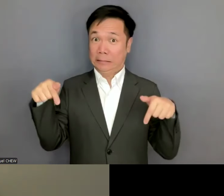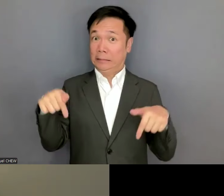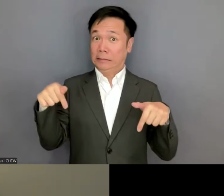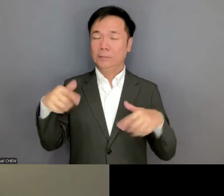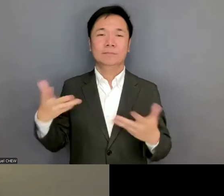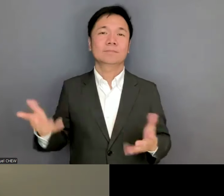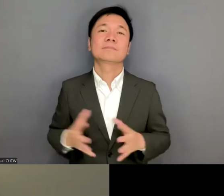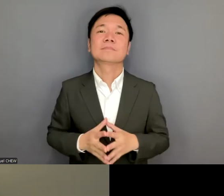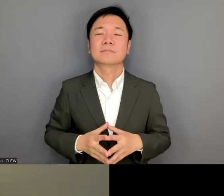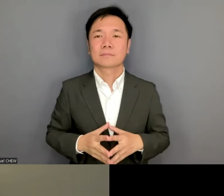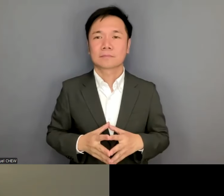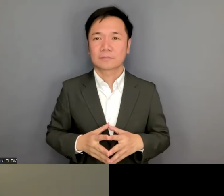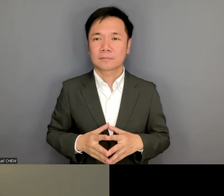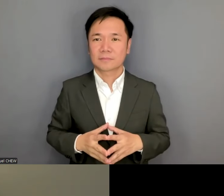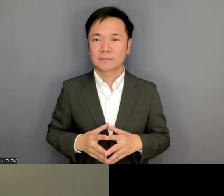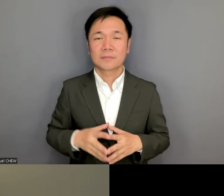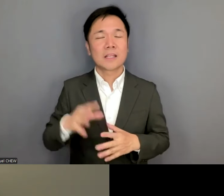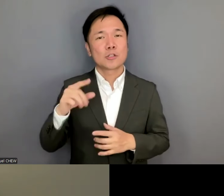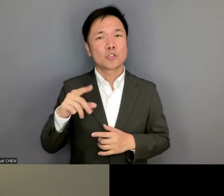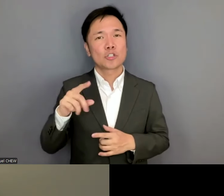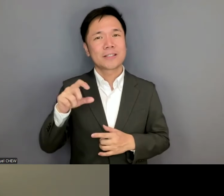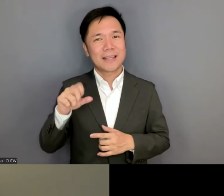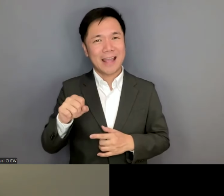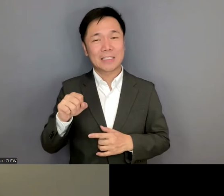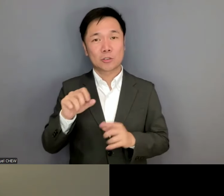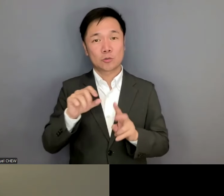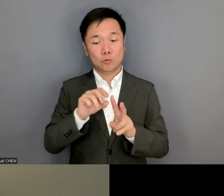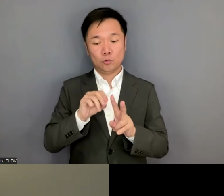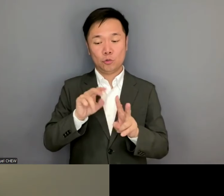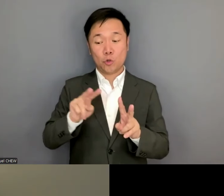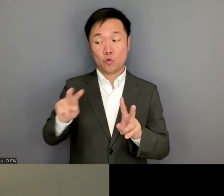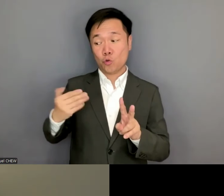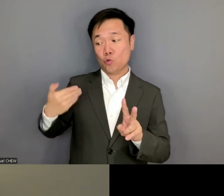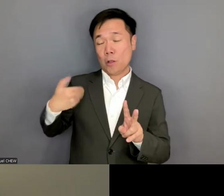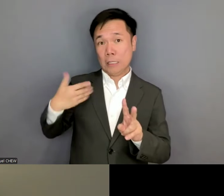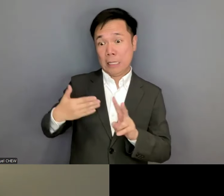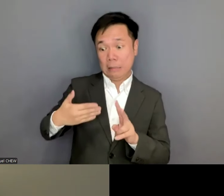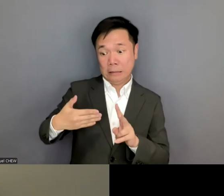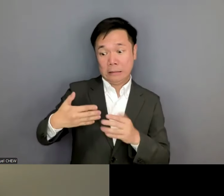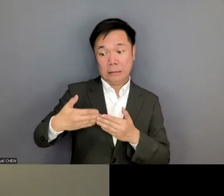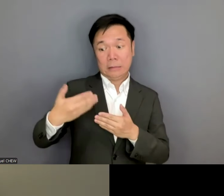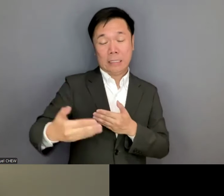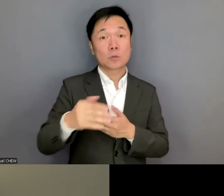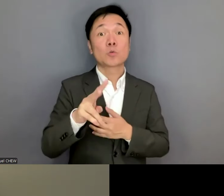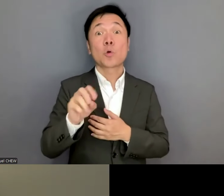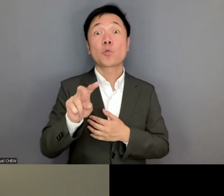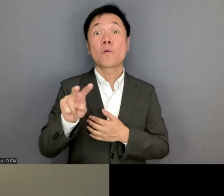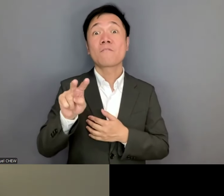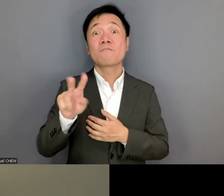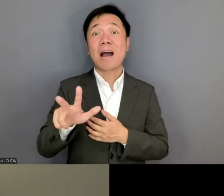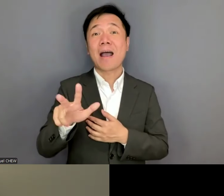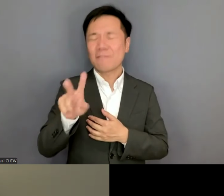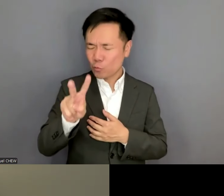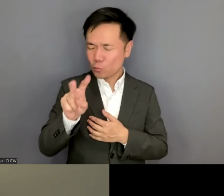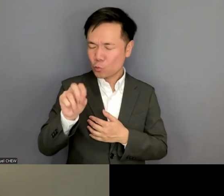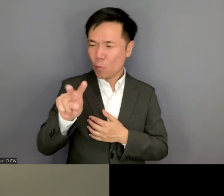to maybe learn from the GDS Youth 2022 to this GDS 2025. It's true that we are not going to have any